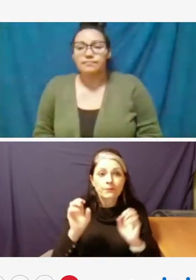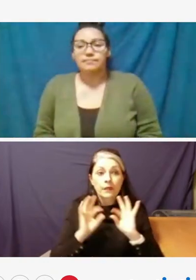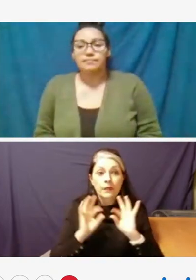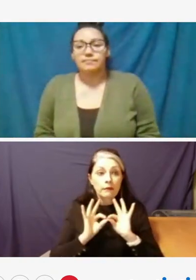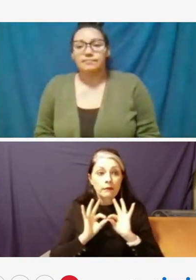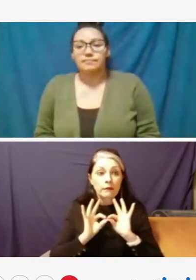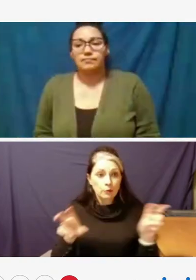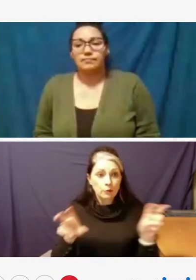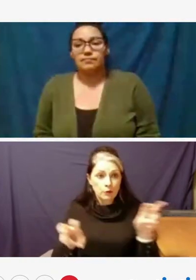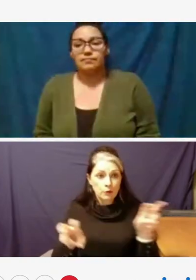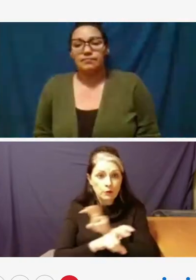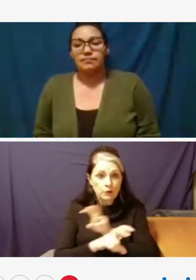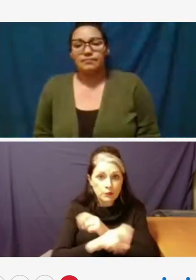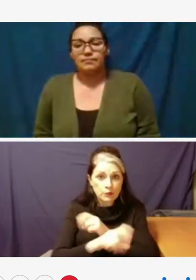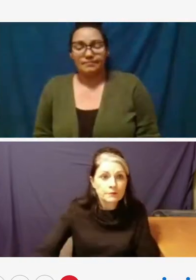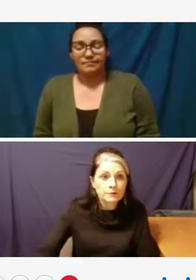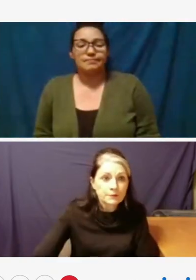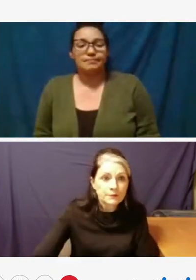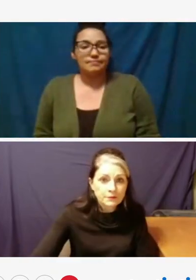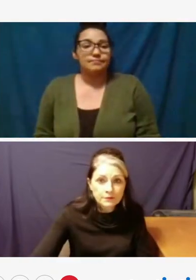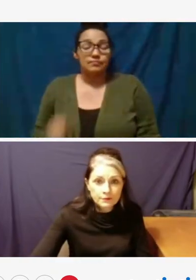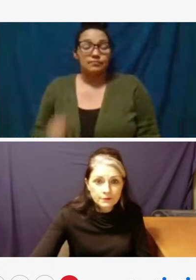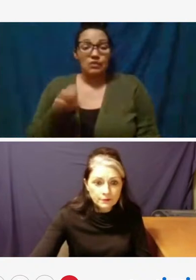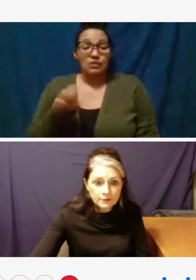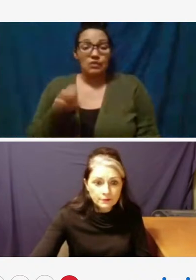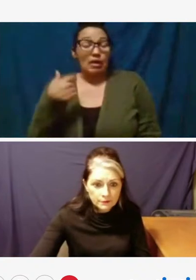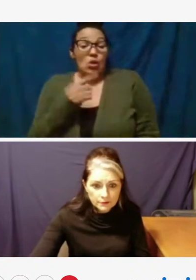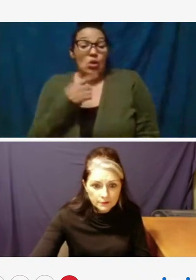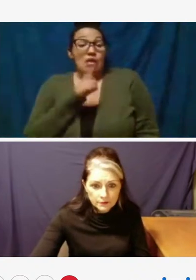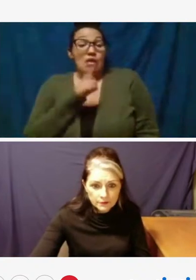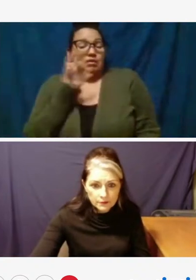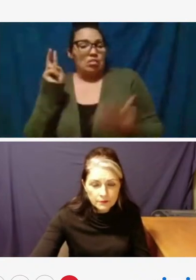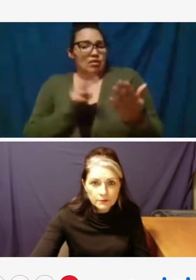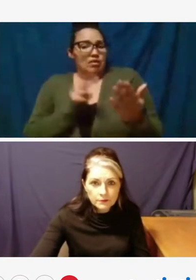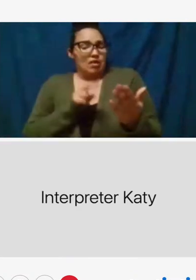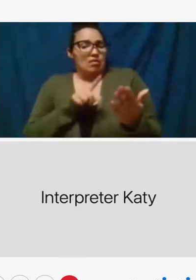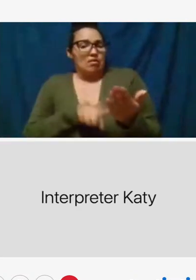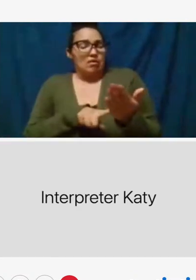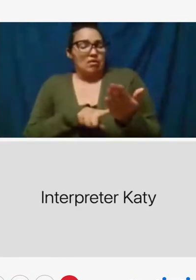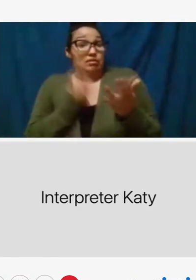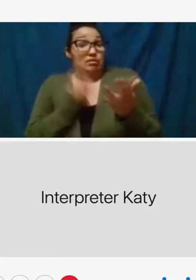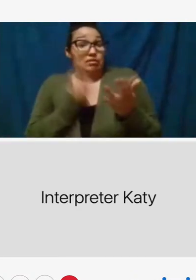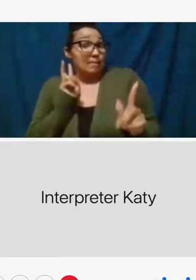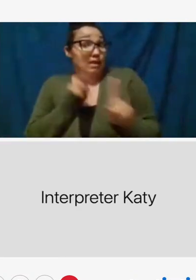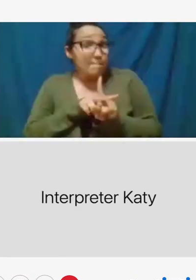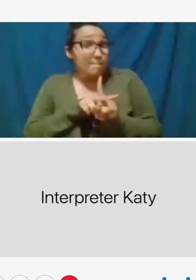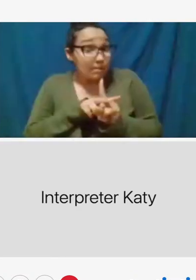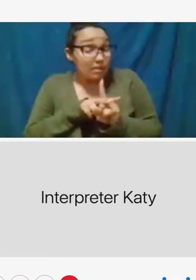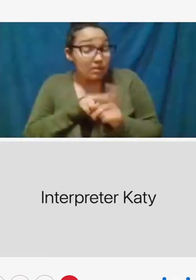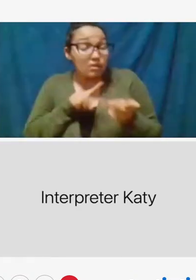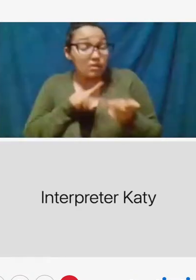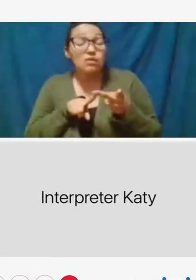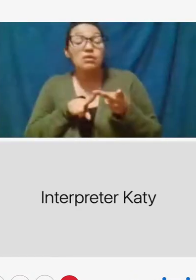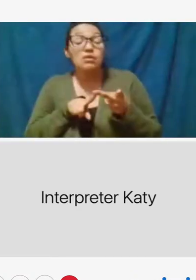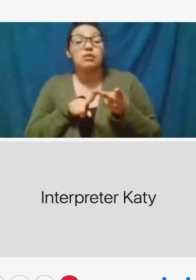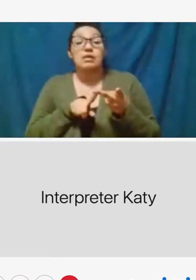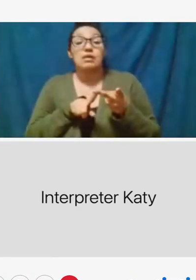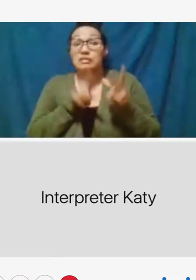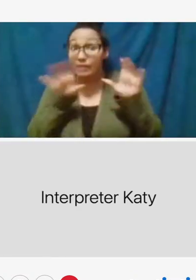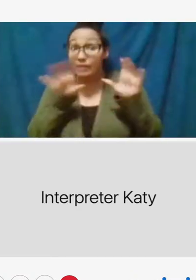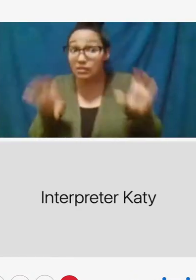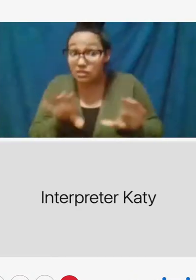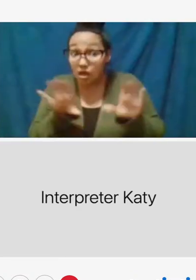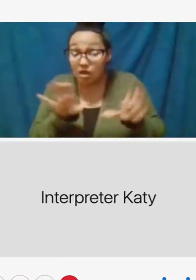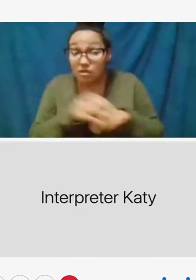out I'm just looking at you know is it being implemented is it actually being done because it's been my experience